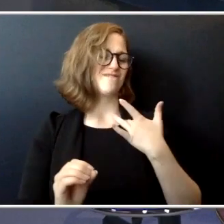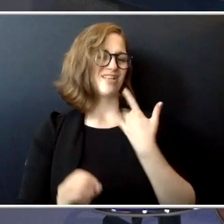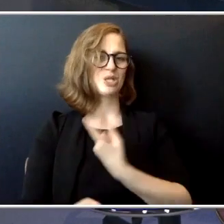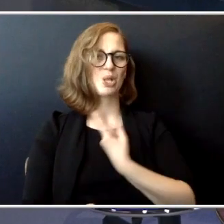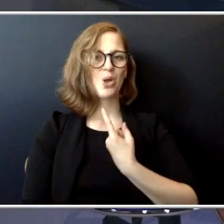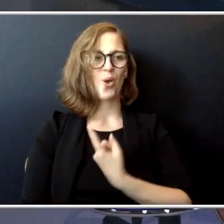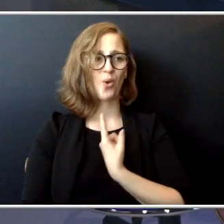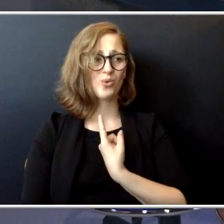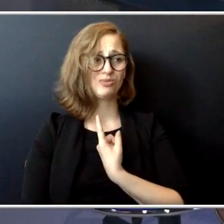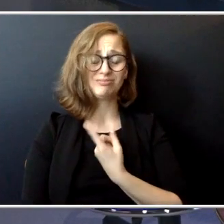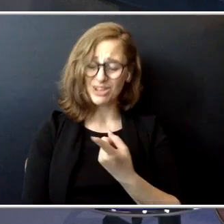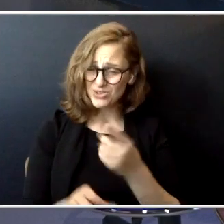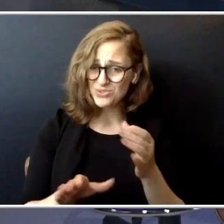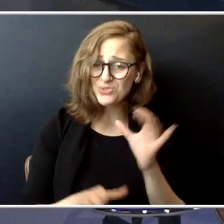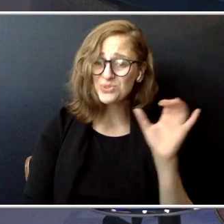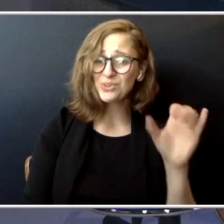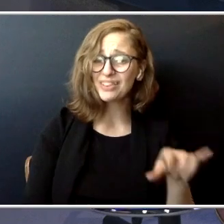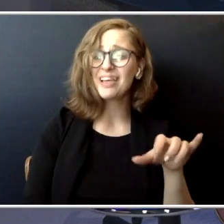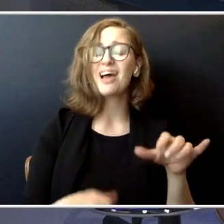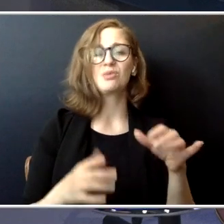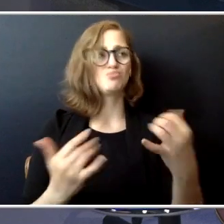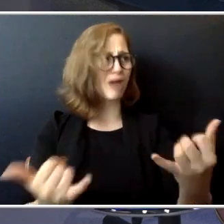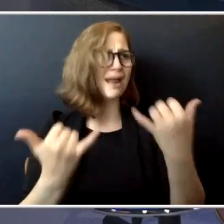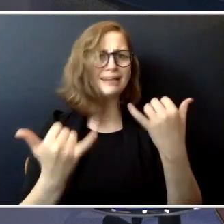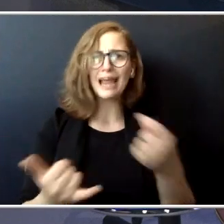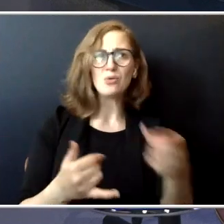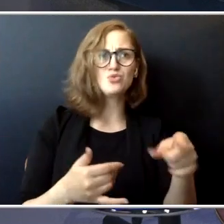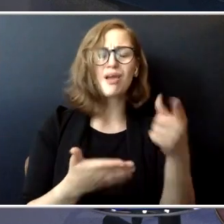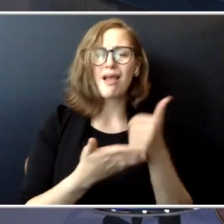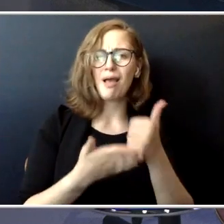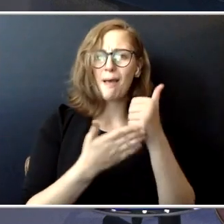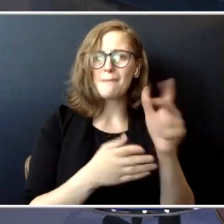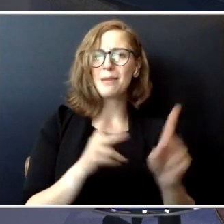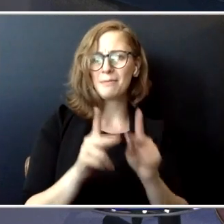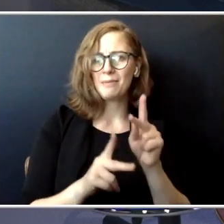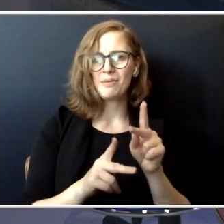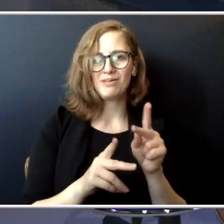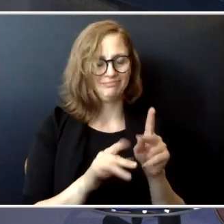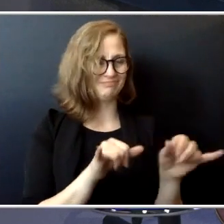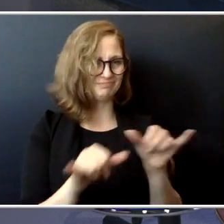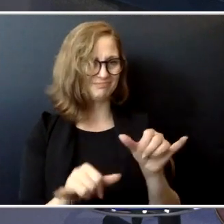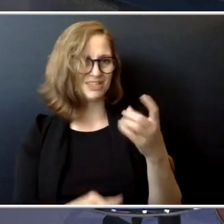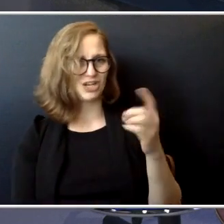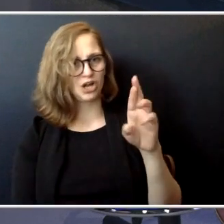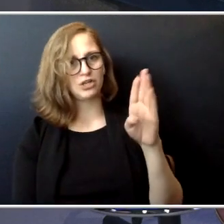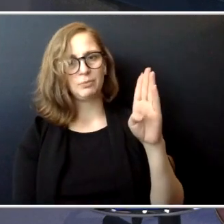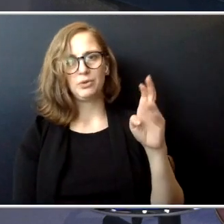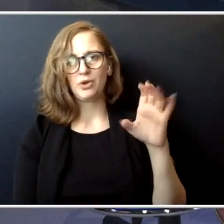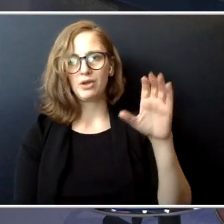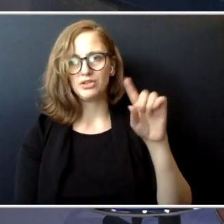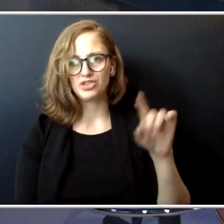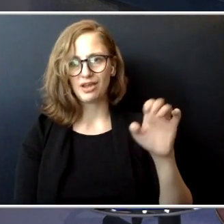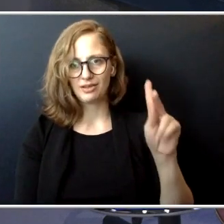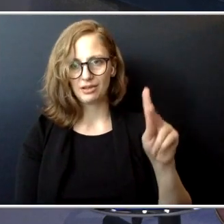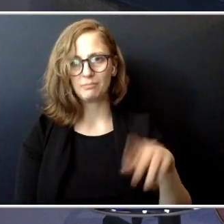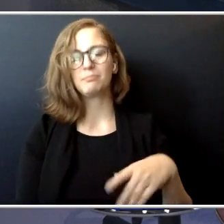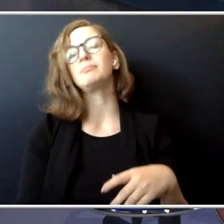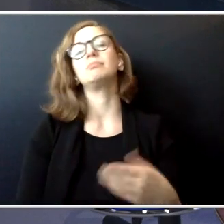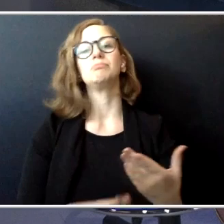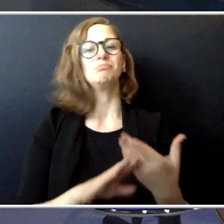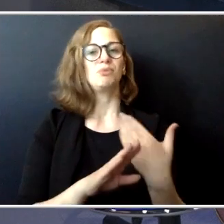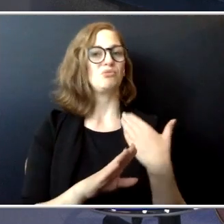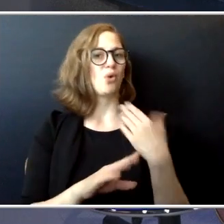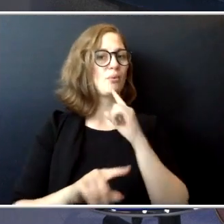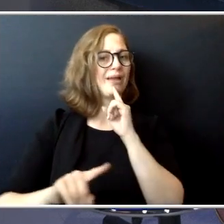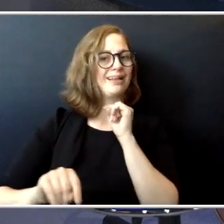people as you speak right now. You're helping people, Michelle, and so are you, Dr. Buchek. And before we get to some community questions which are coming in, one more thing I